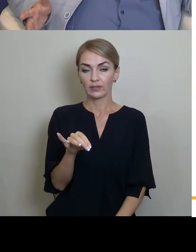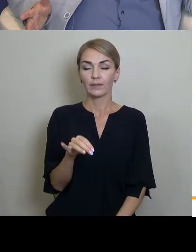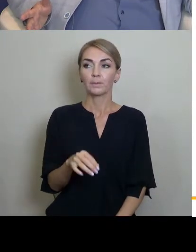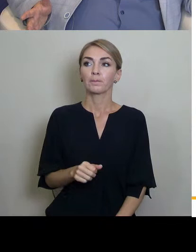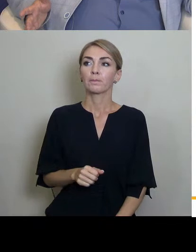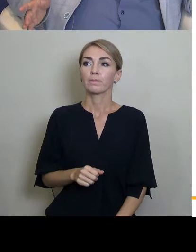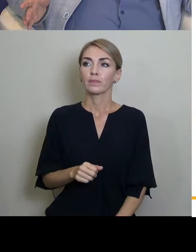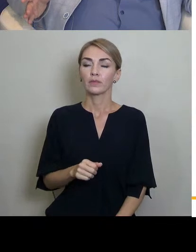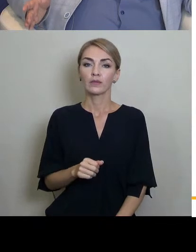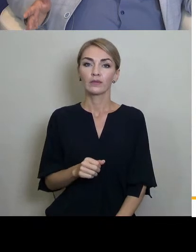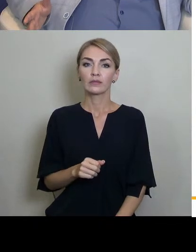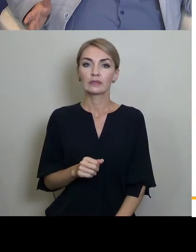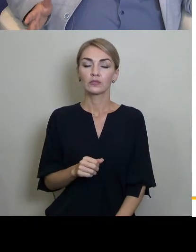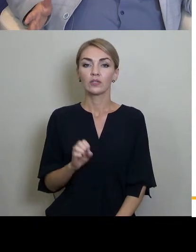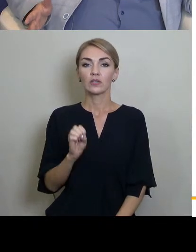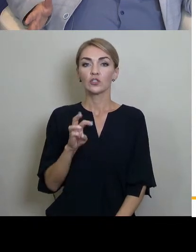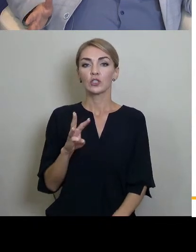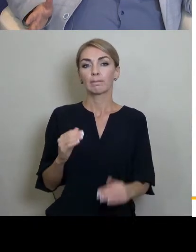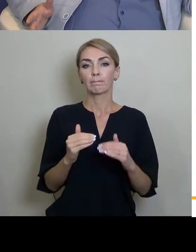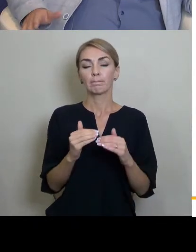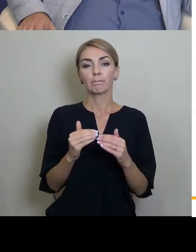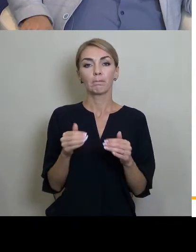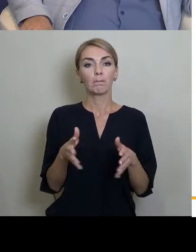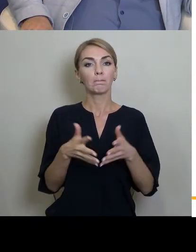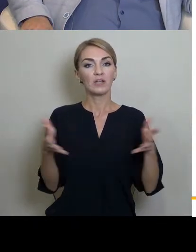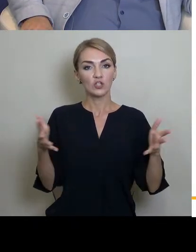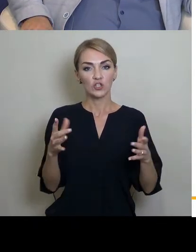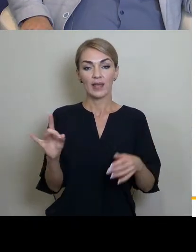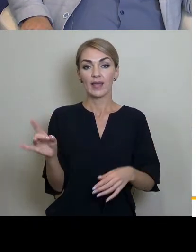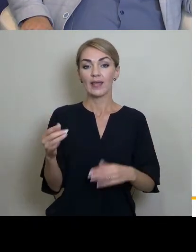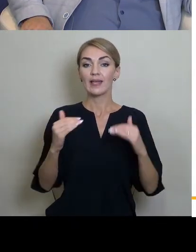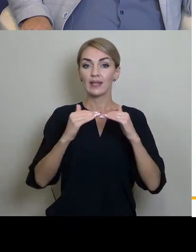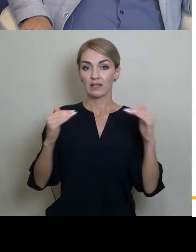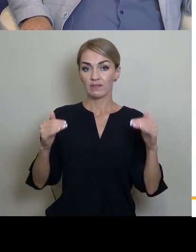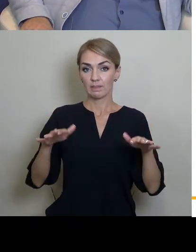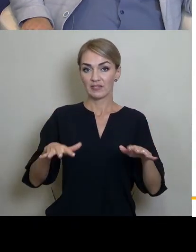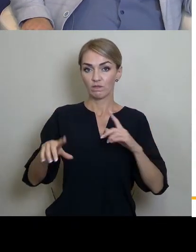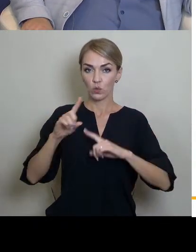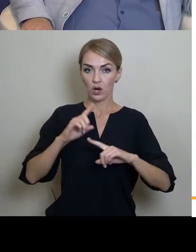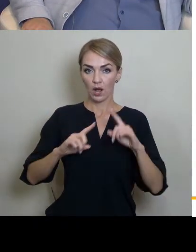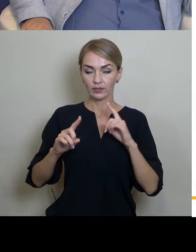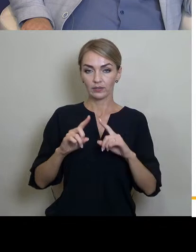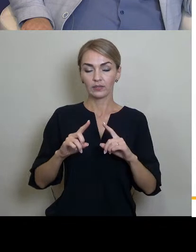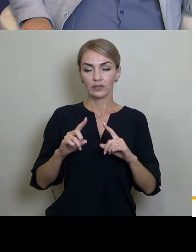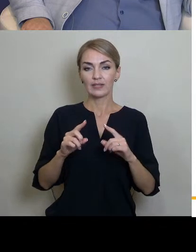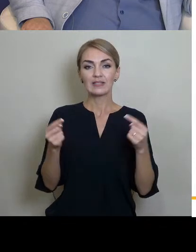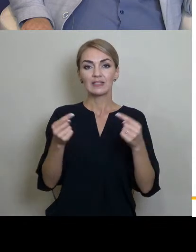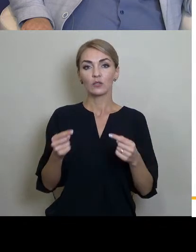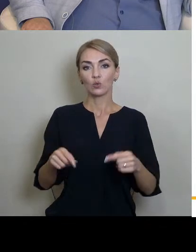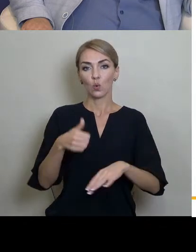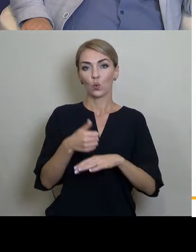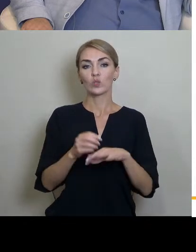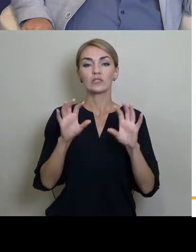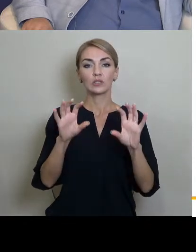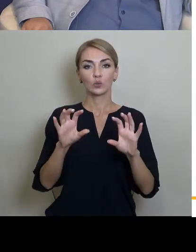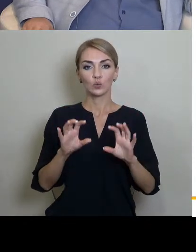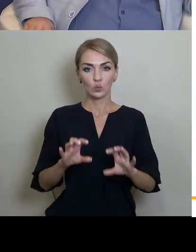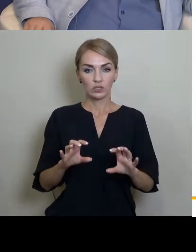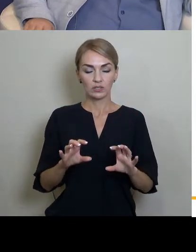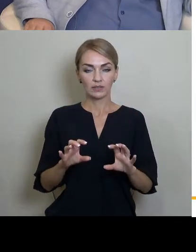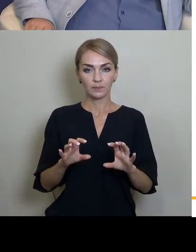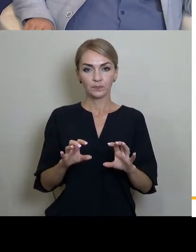of respective community. The higher the level of the city council and